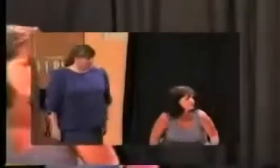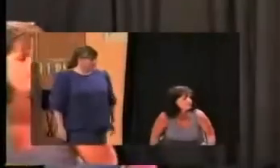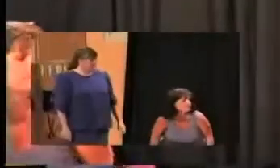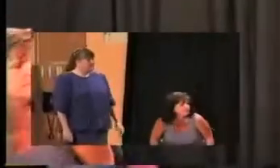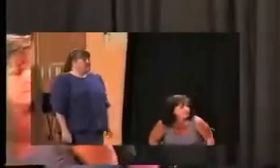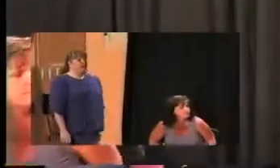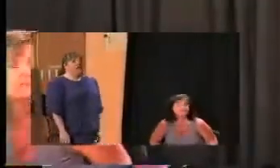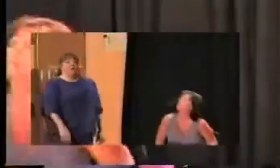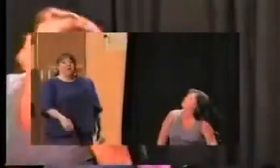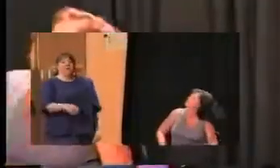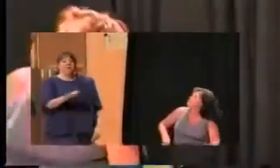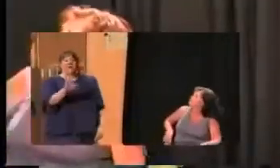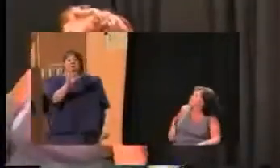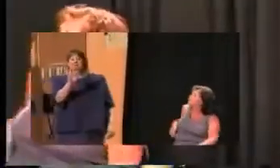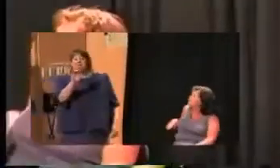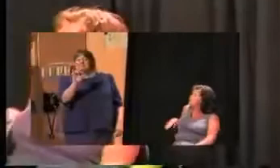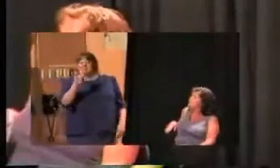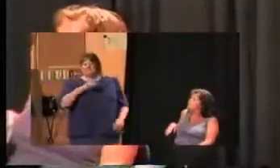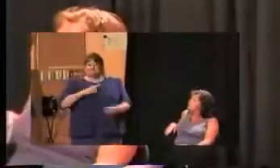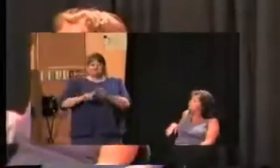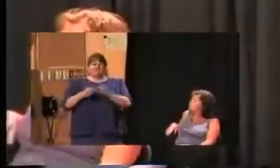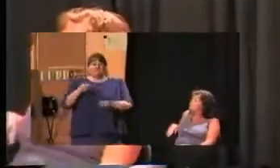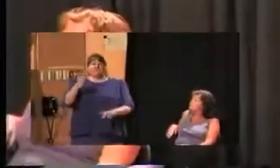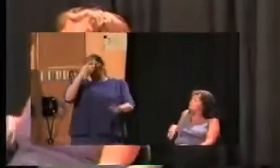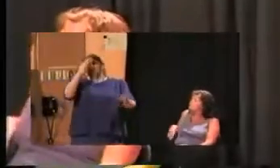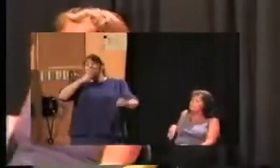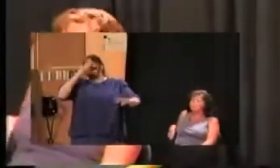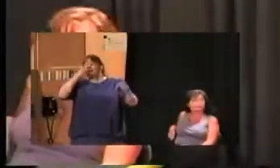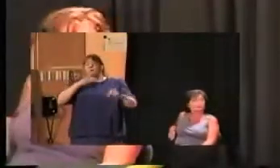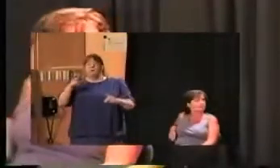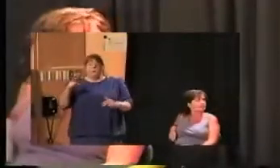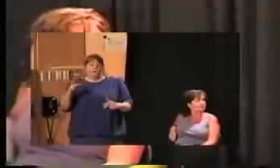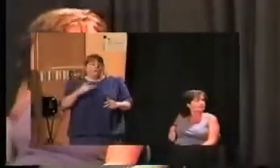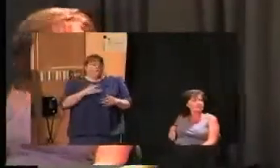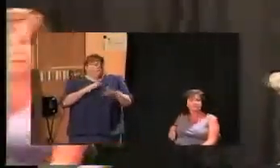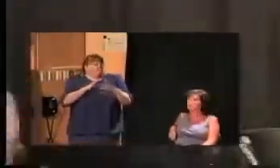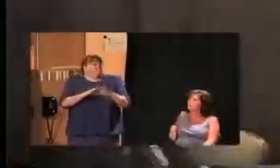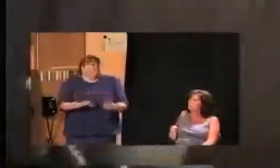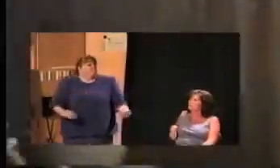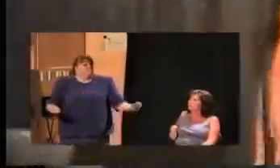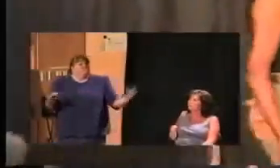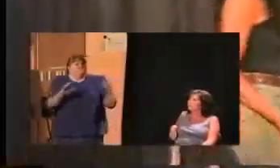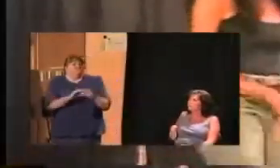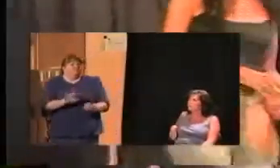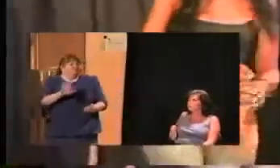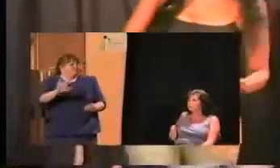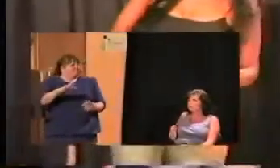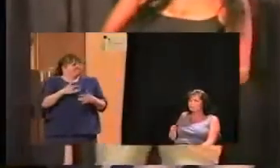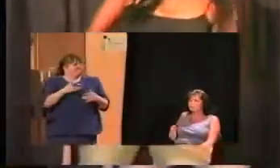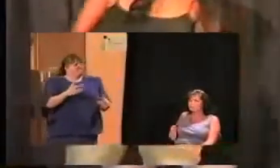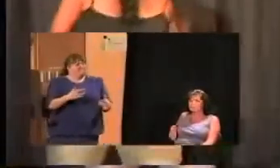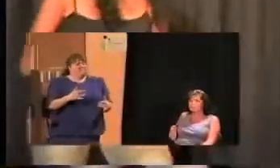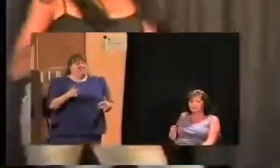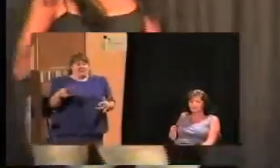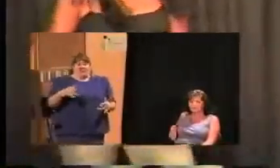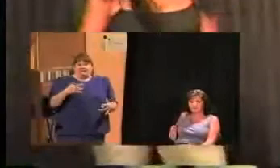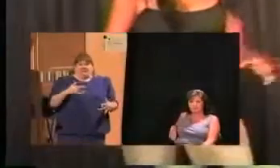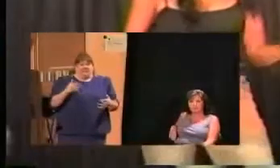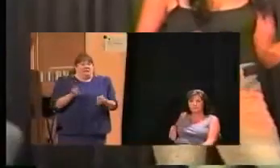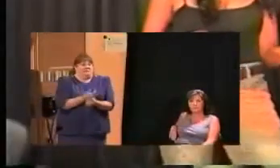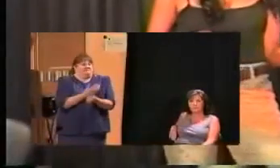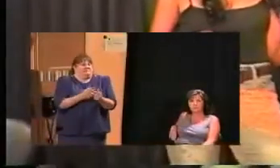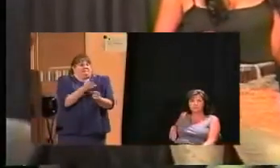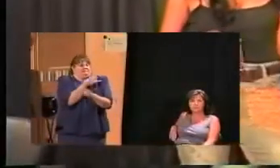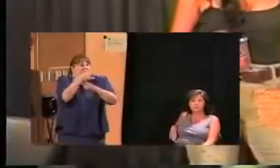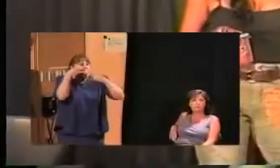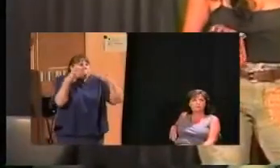Frank is so funny. He's so intense. He goes into these tangents, and everything is life or death. Like